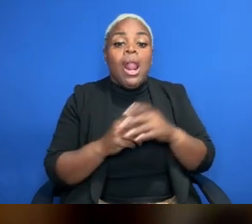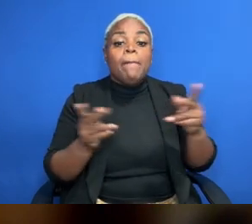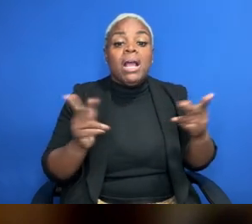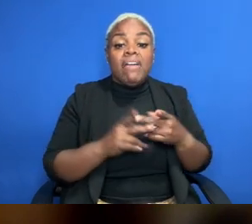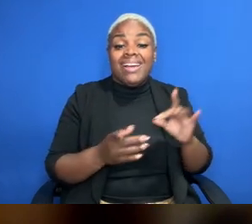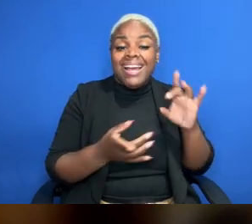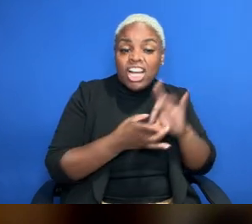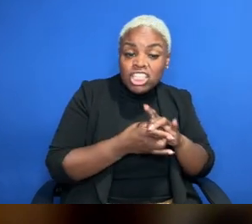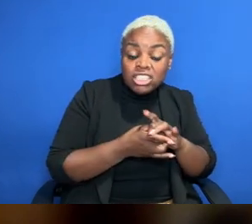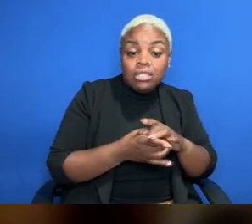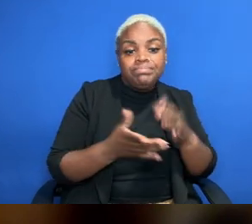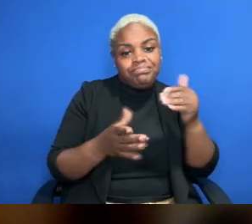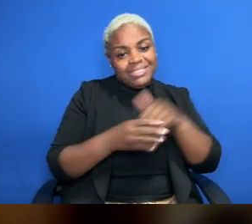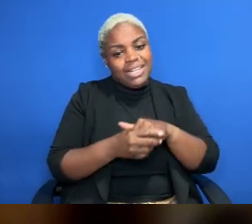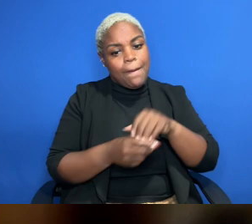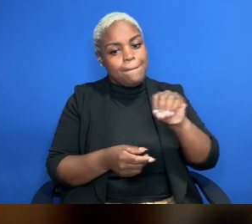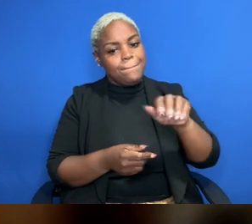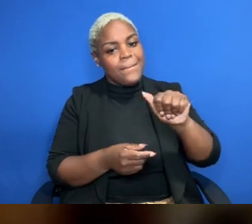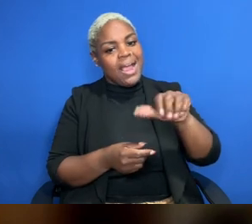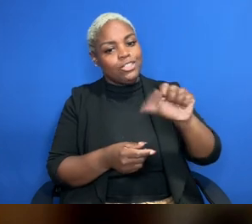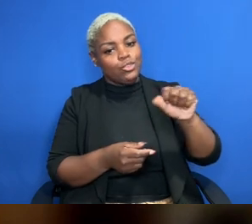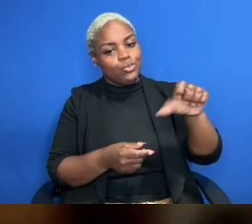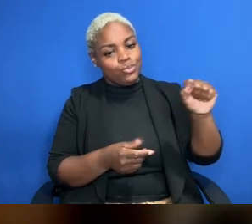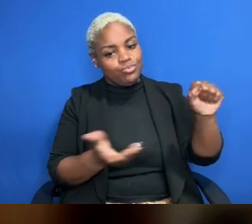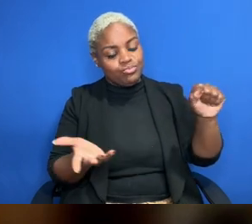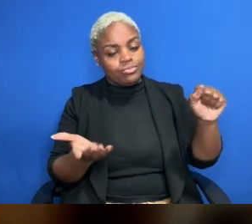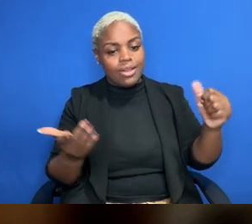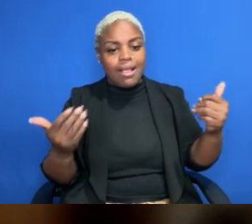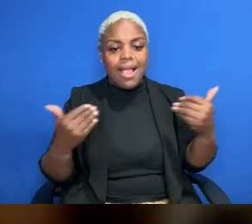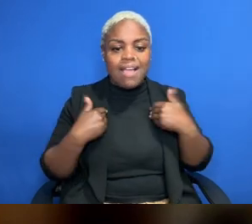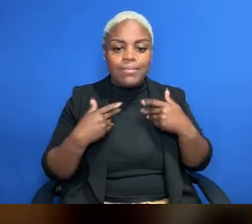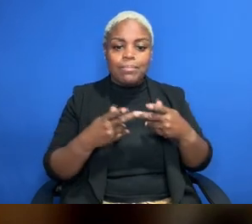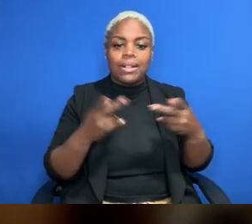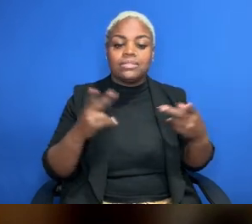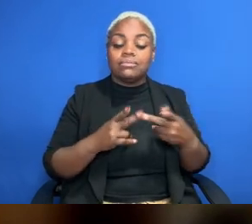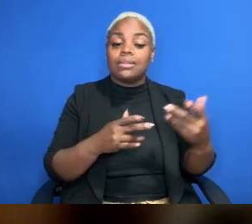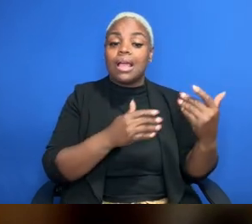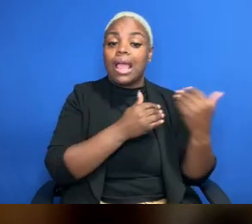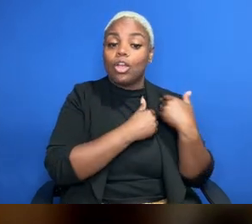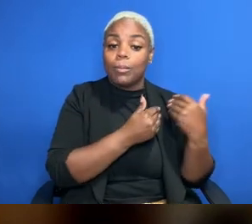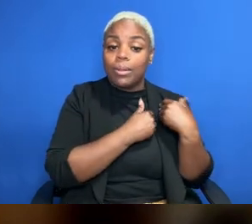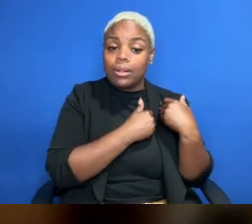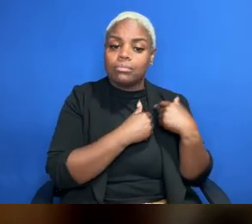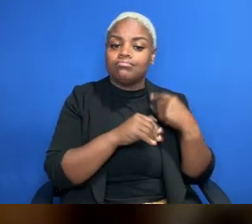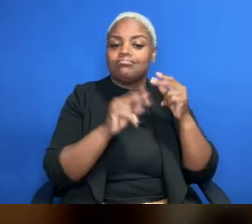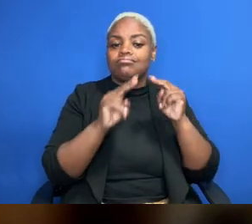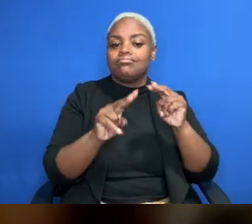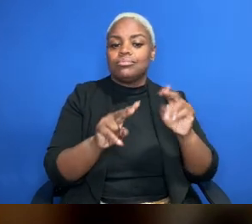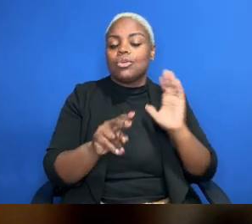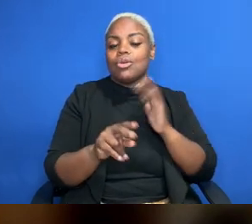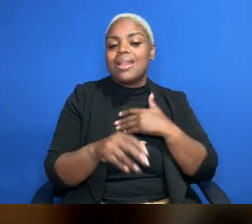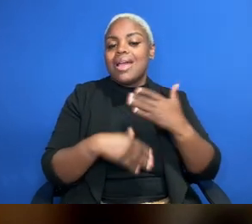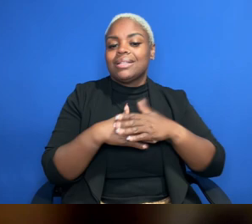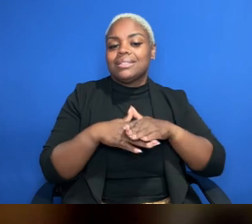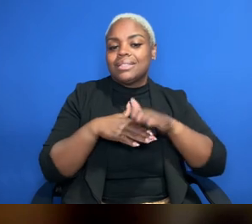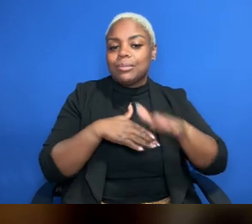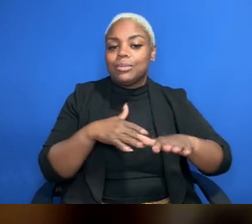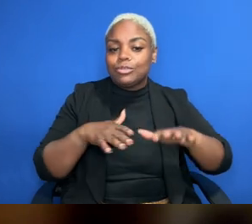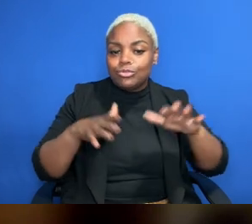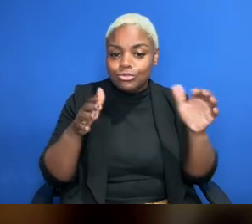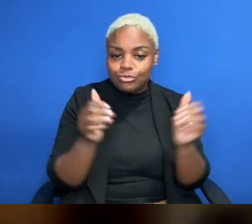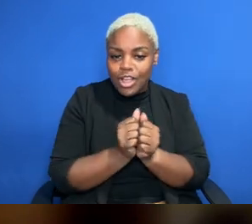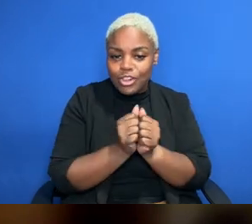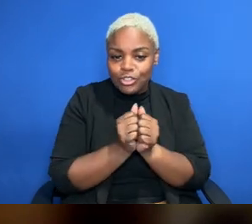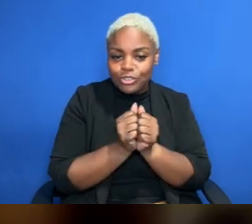healing, have a place of connection, and finally in Massachusetts have a place of accountability. So I look forward to our next